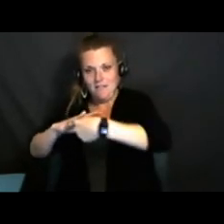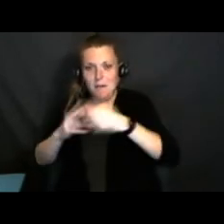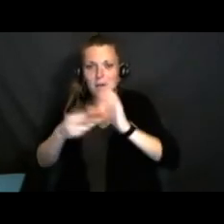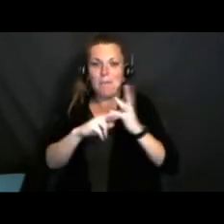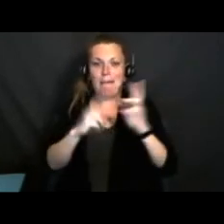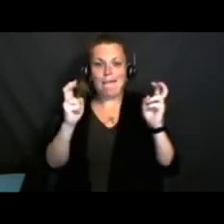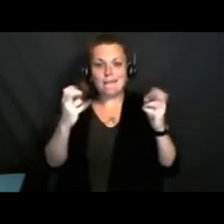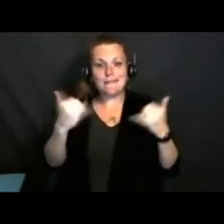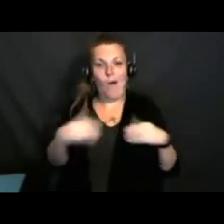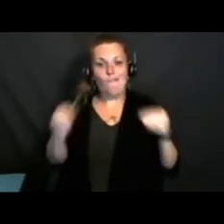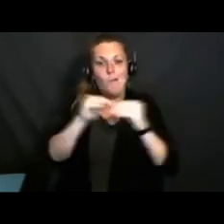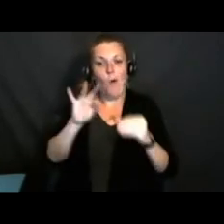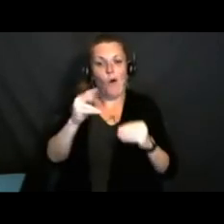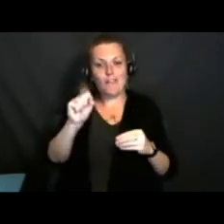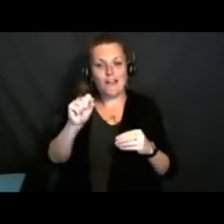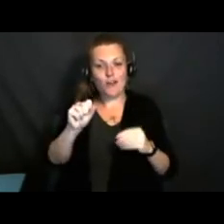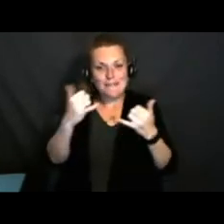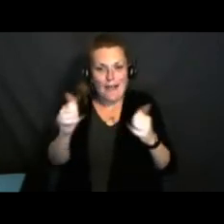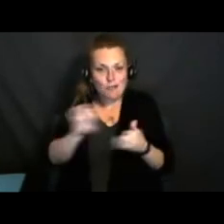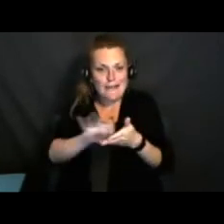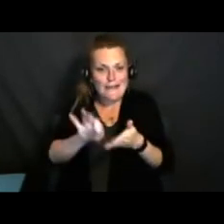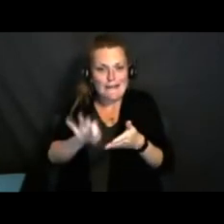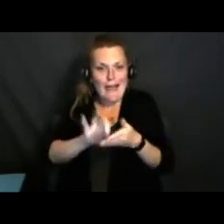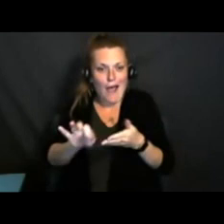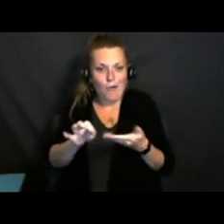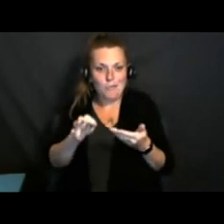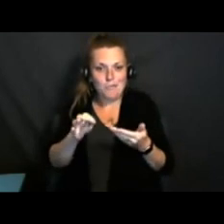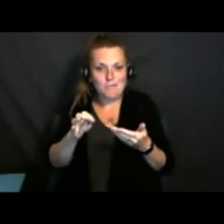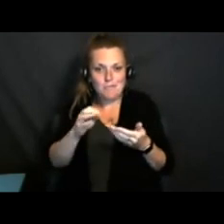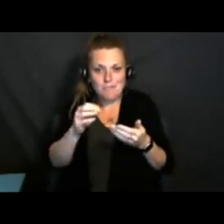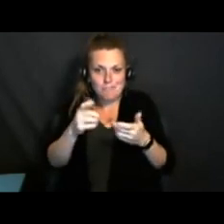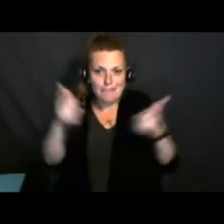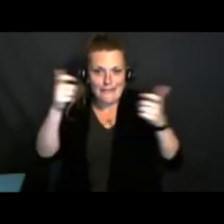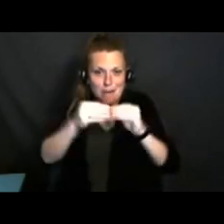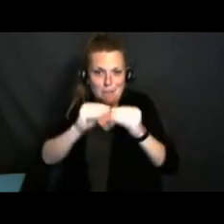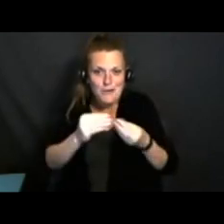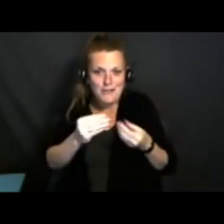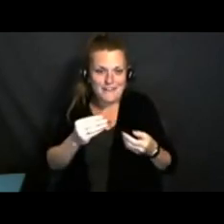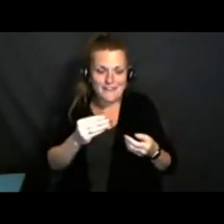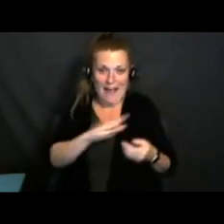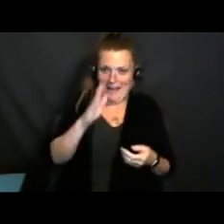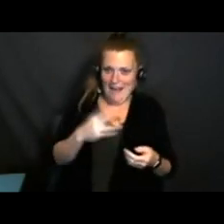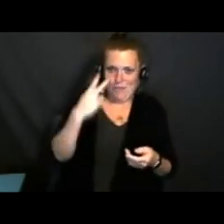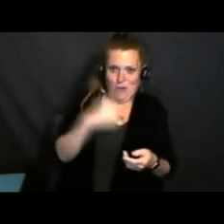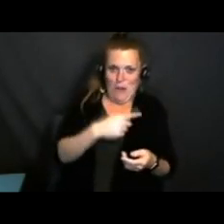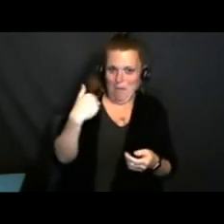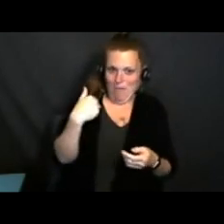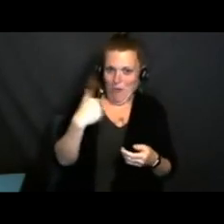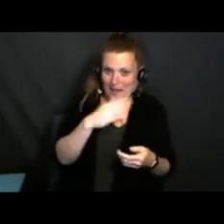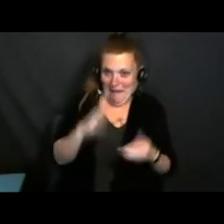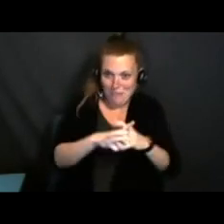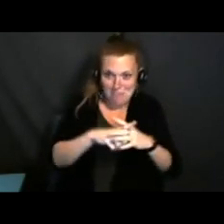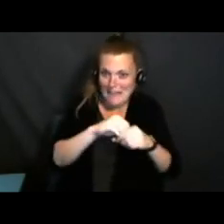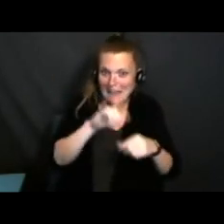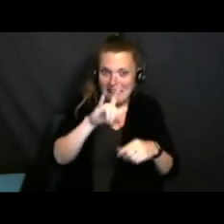can more easily count, and do arithmetic with larger numbers. I don't remember seeing anything like that in the literature, but